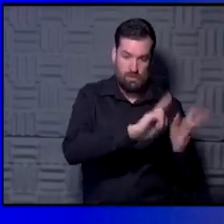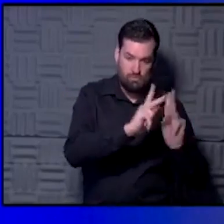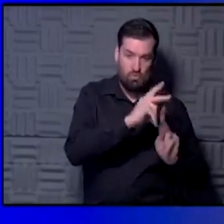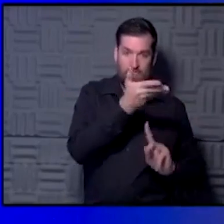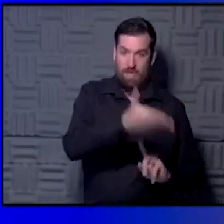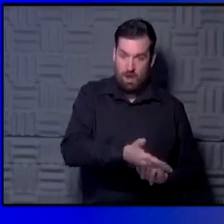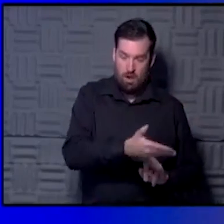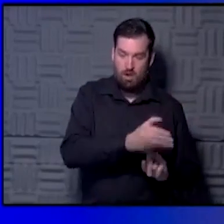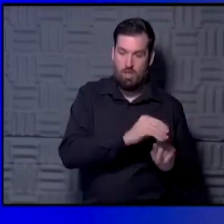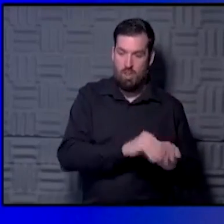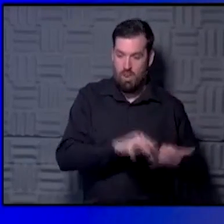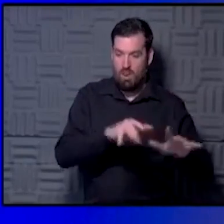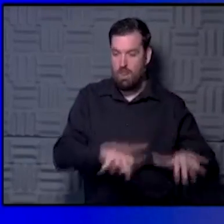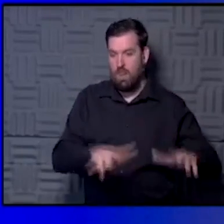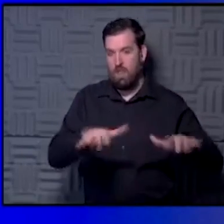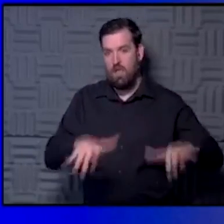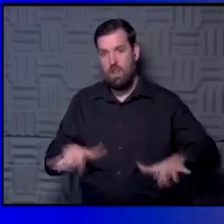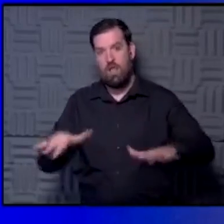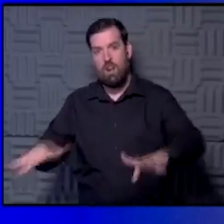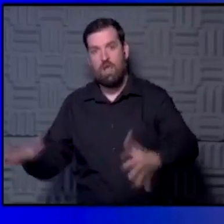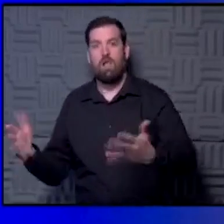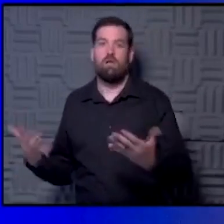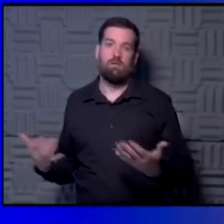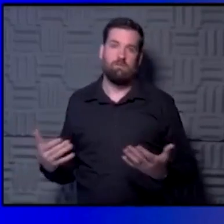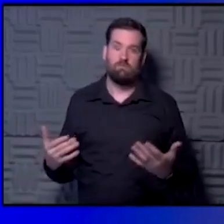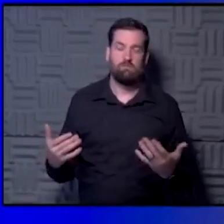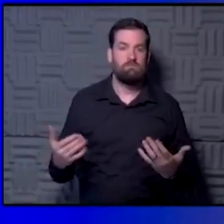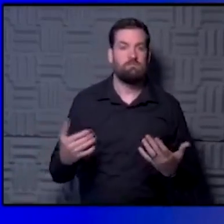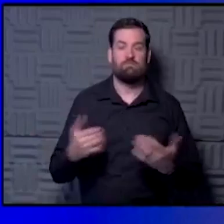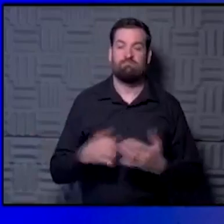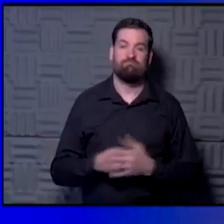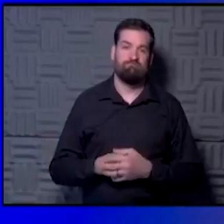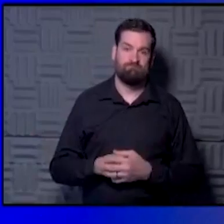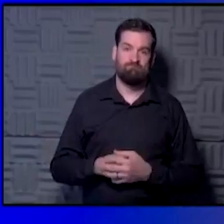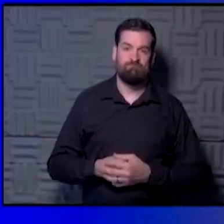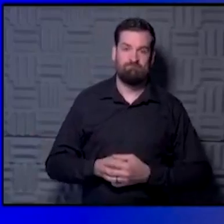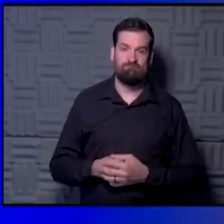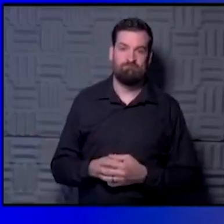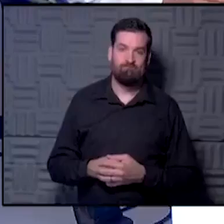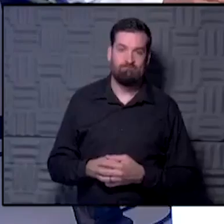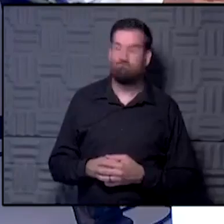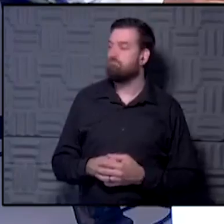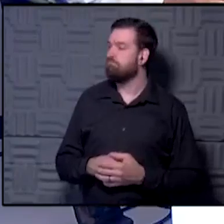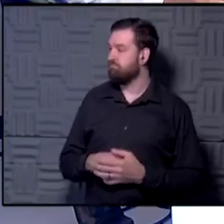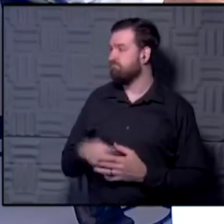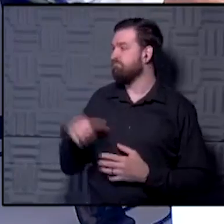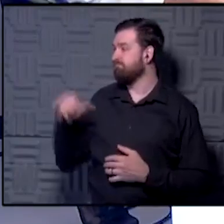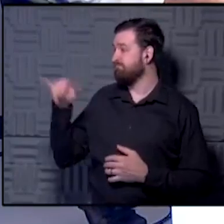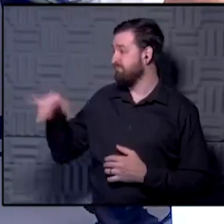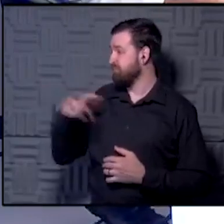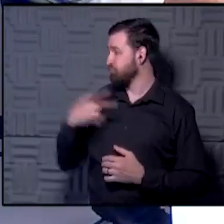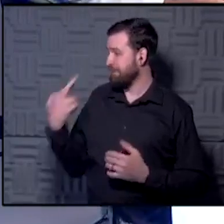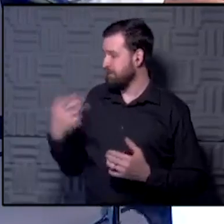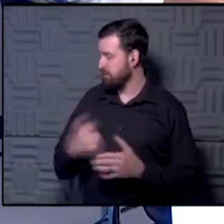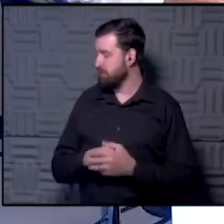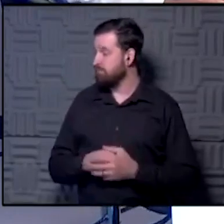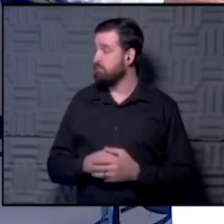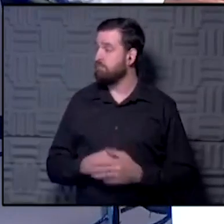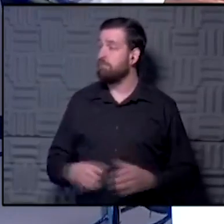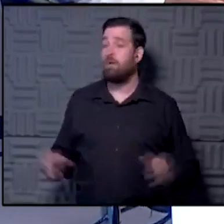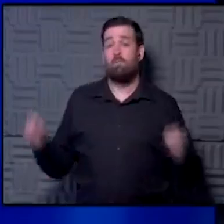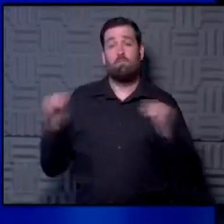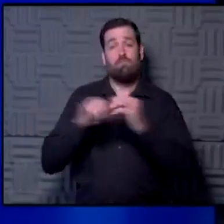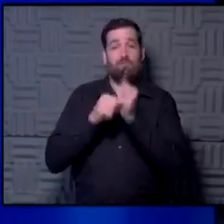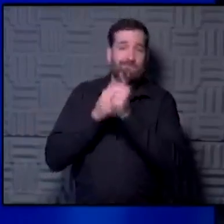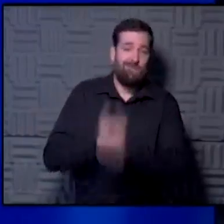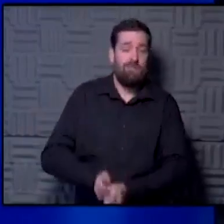has it. They spread it to 2 or 3 people. Well, they go off and do their lives, and it spreads that way. And that's the risk, and that's why the more we can